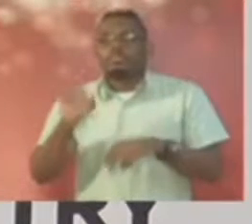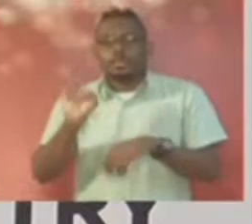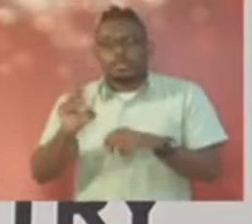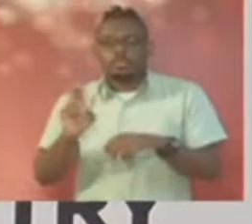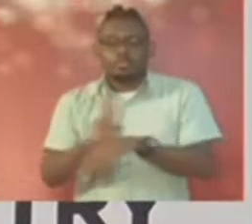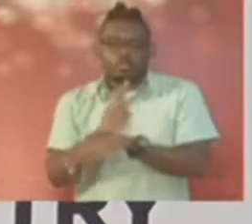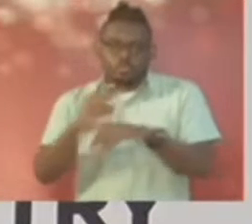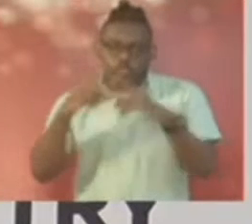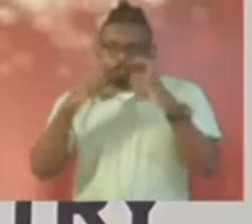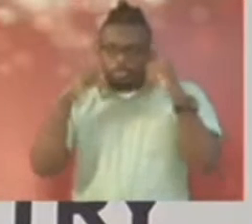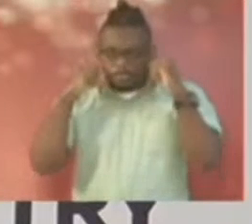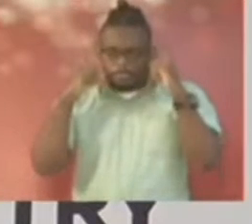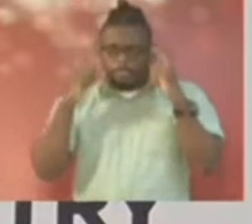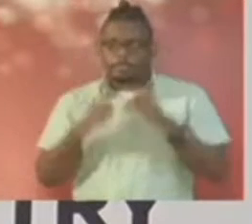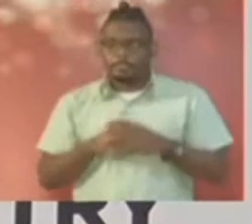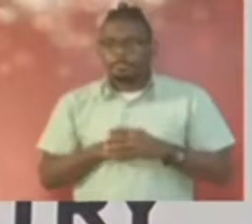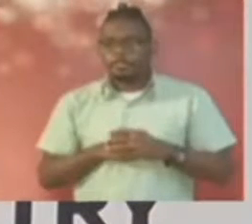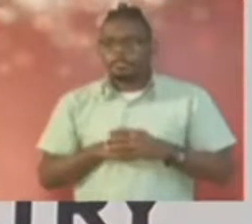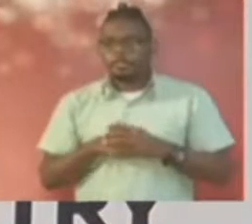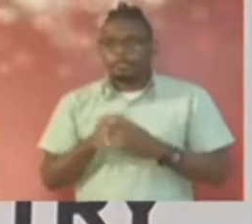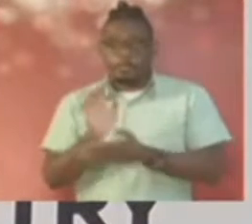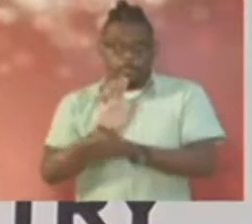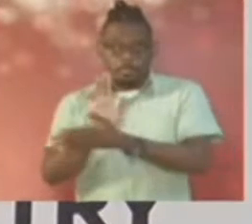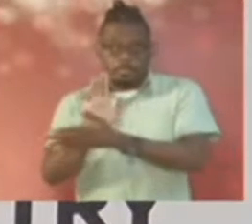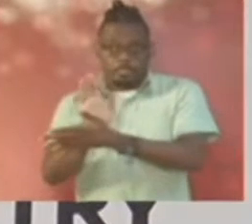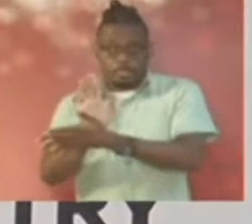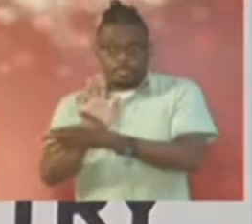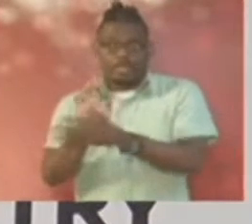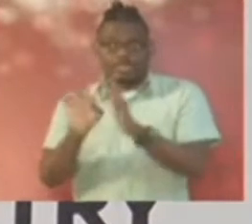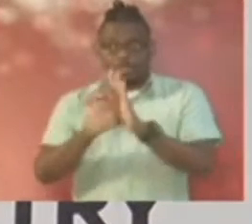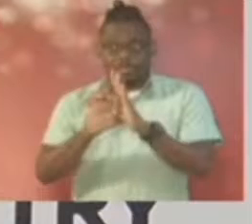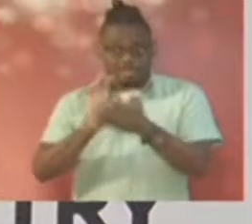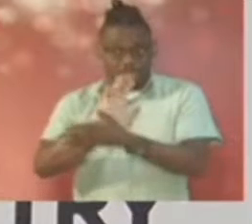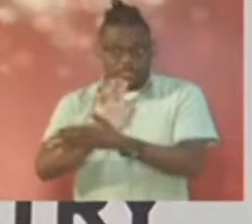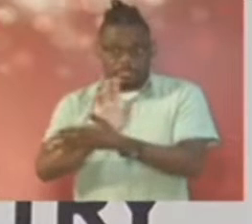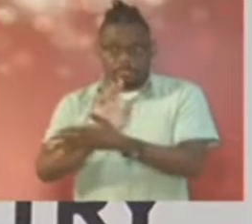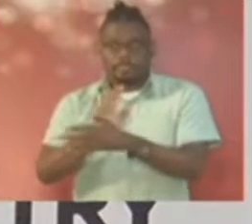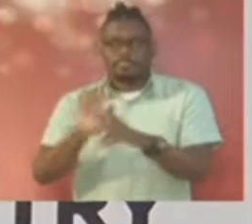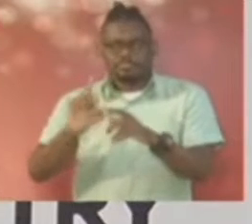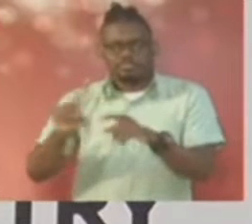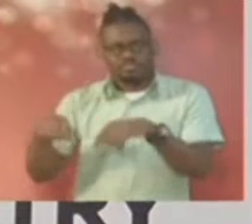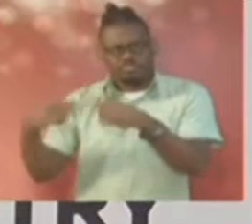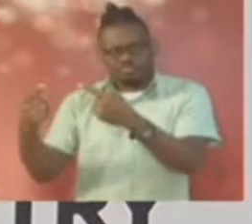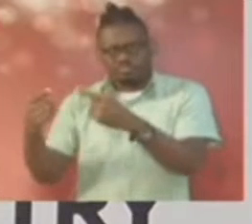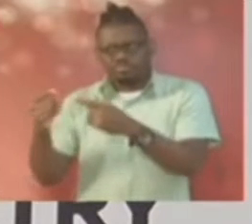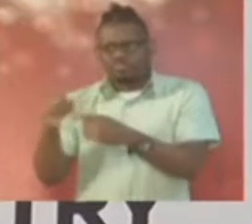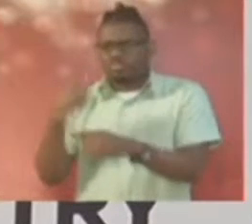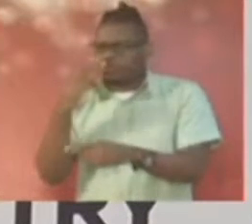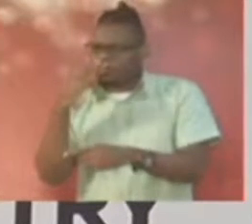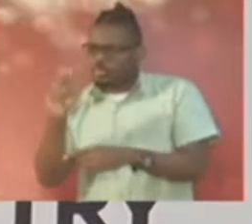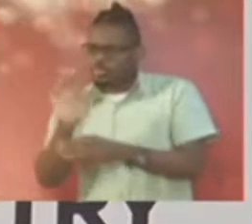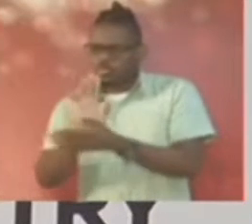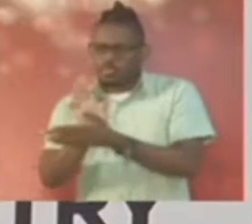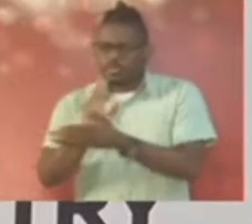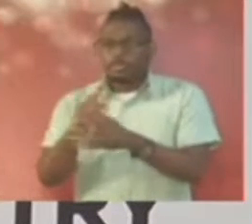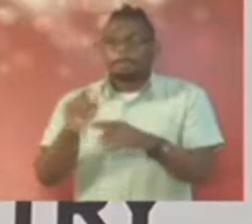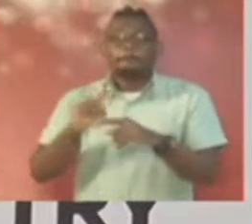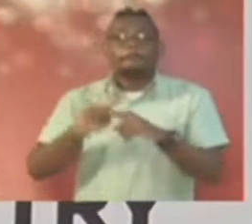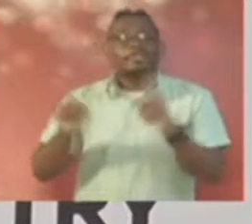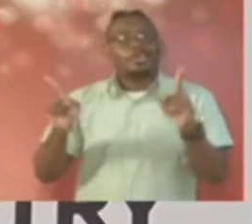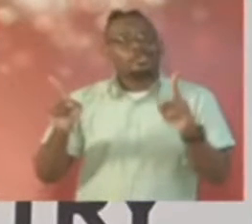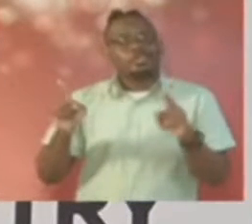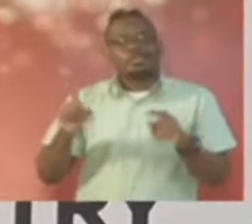have noted, for cinemas, for example, we ask that you can go ahead and use the cinemas, but you can't wear a mask. You can't eat during